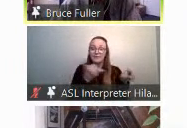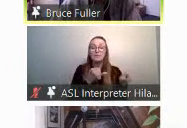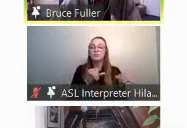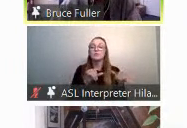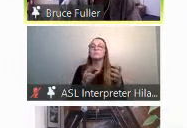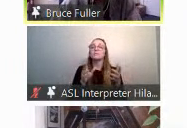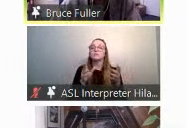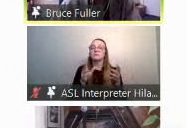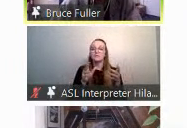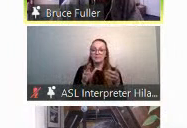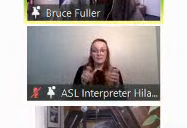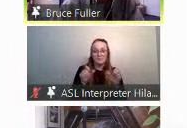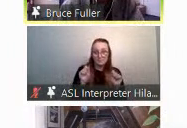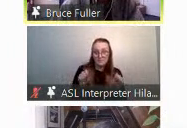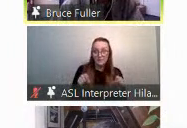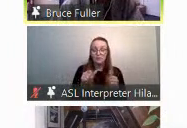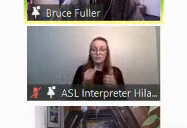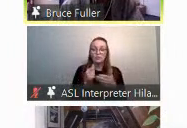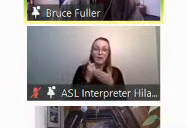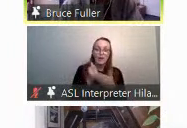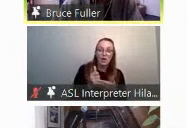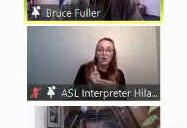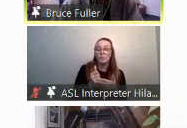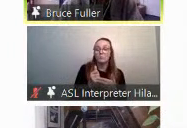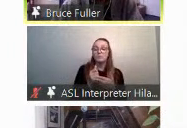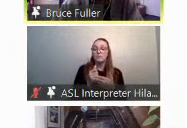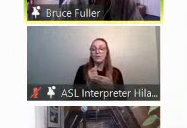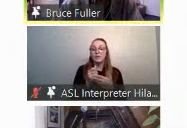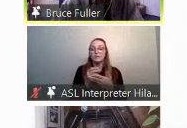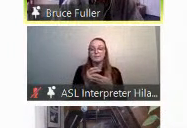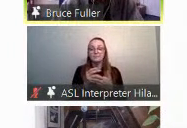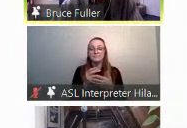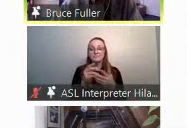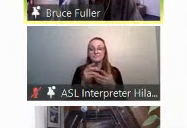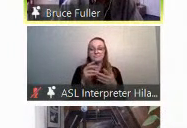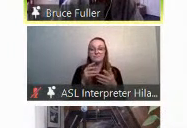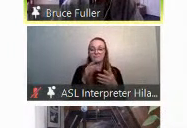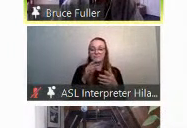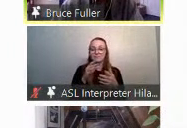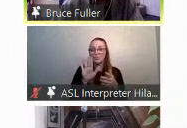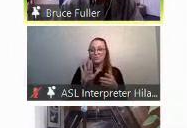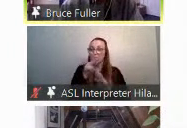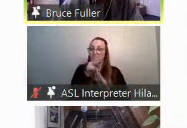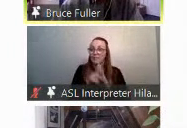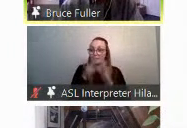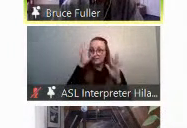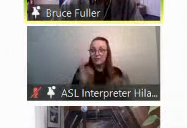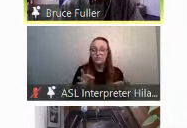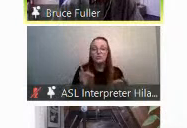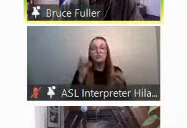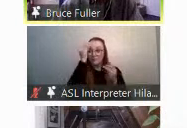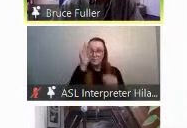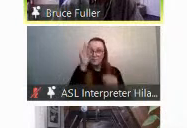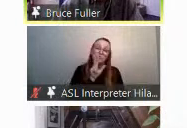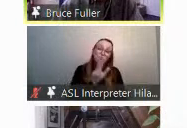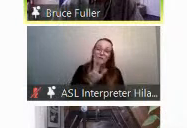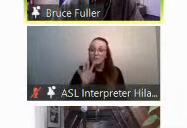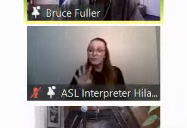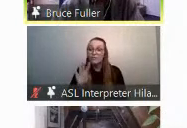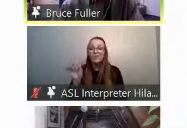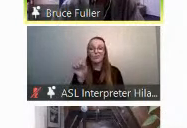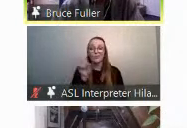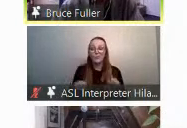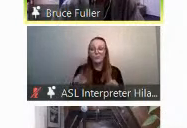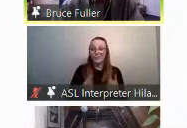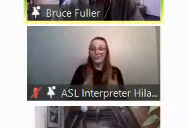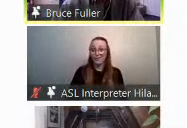generate and provoke important policy options? First of all, taking into account where the 3- and 4-year-olds reside, are